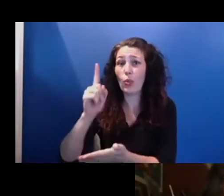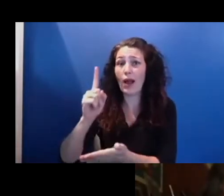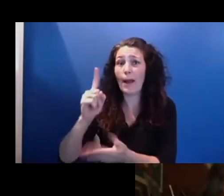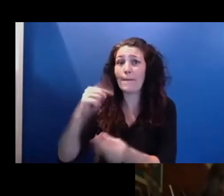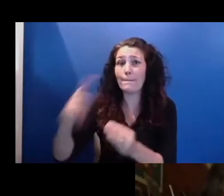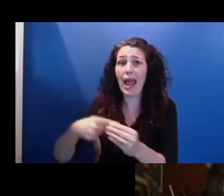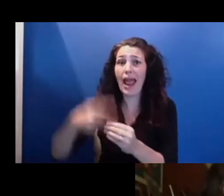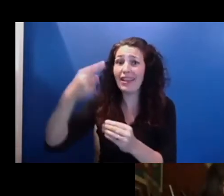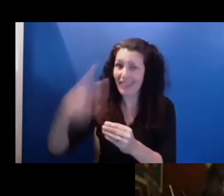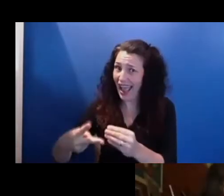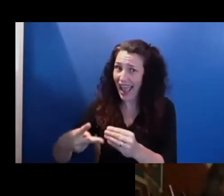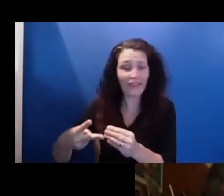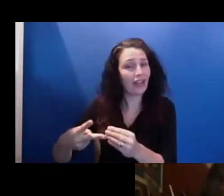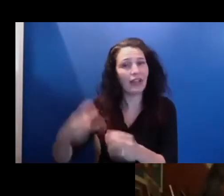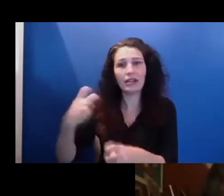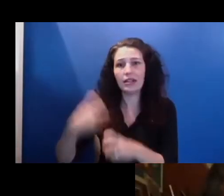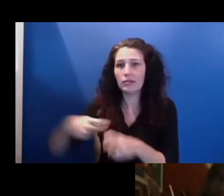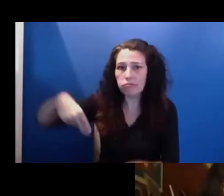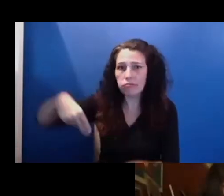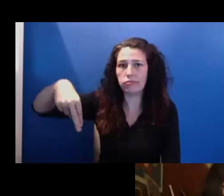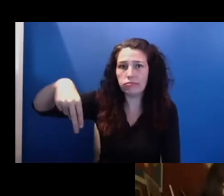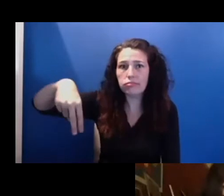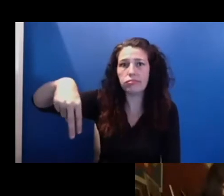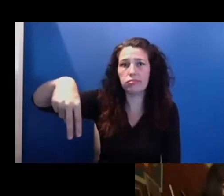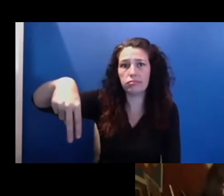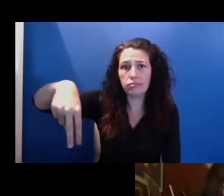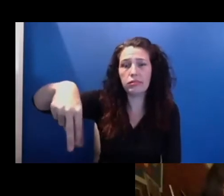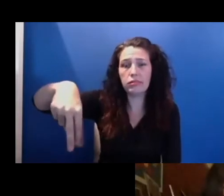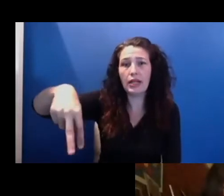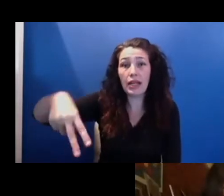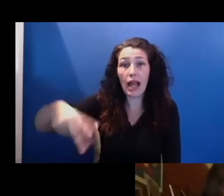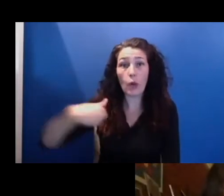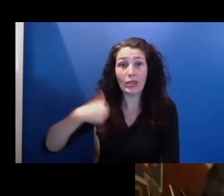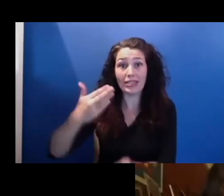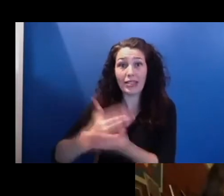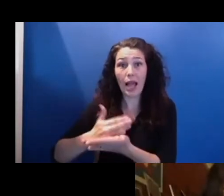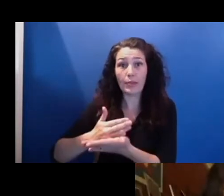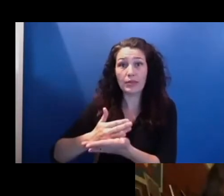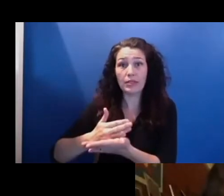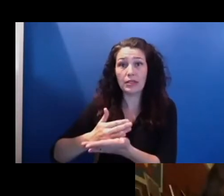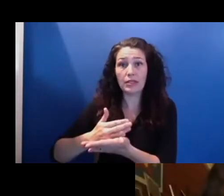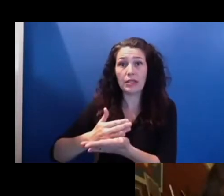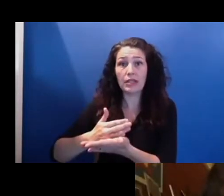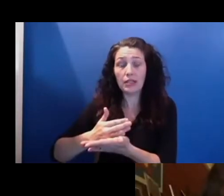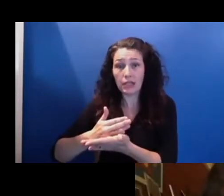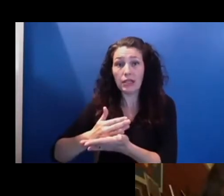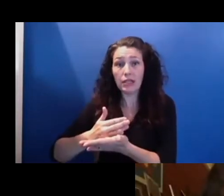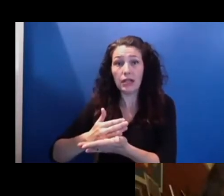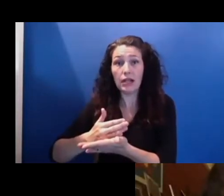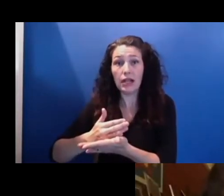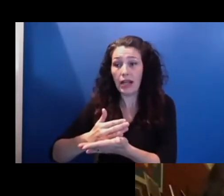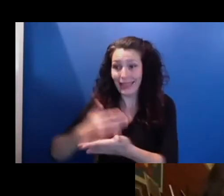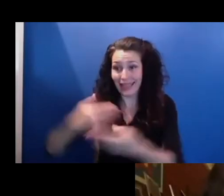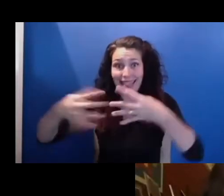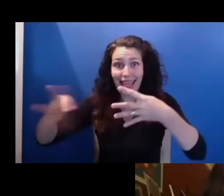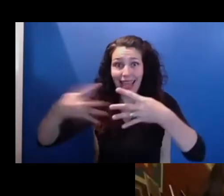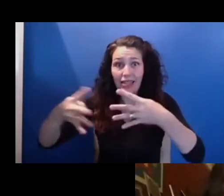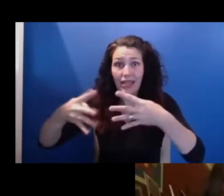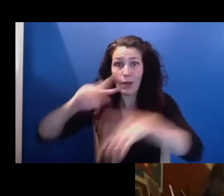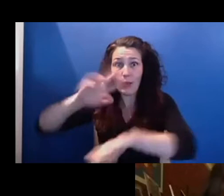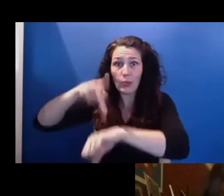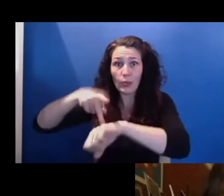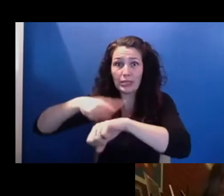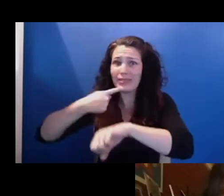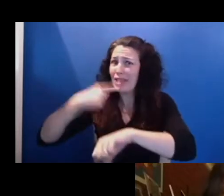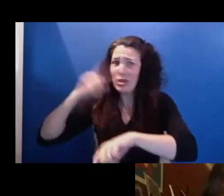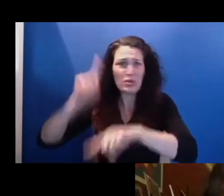gate, I was stopped by the schoolyard supervisor. The principal showed up and told me I wasn't allowed to attend school. I walked back home, and my father asked me